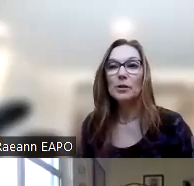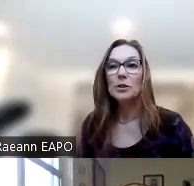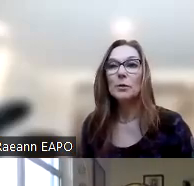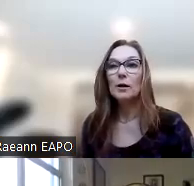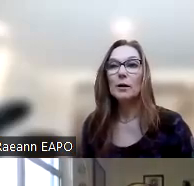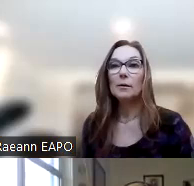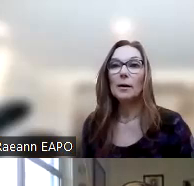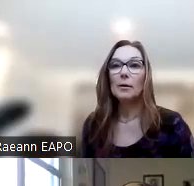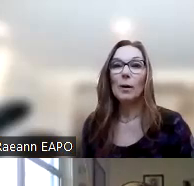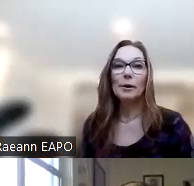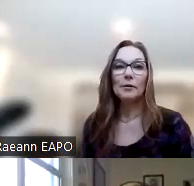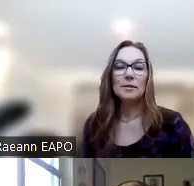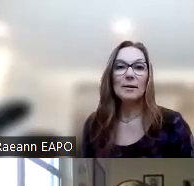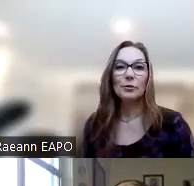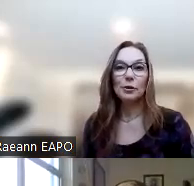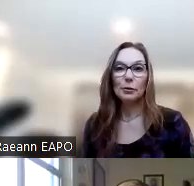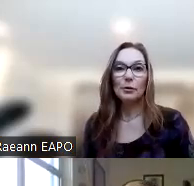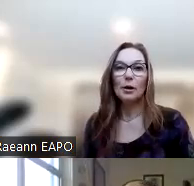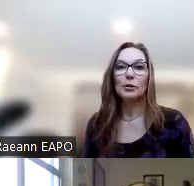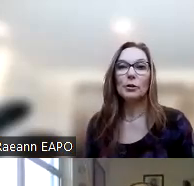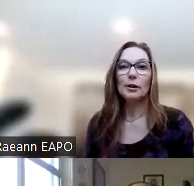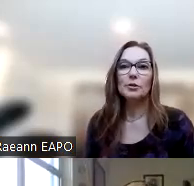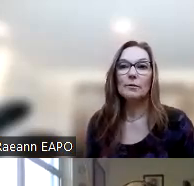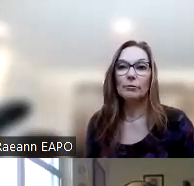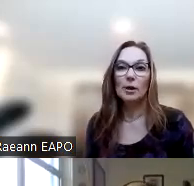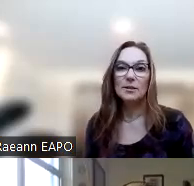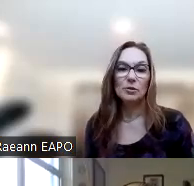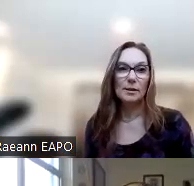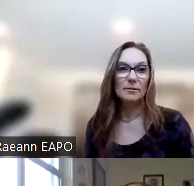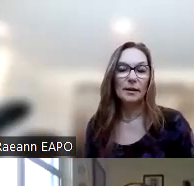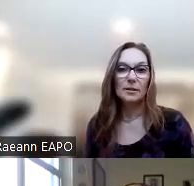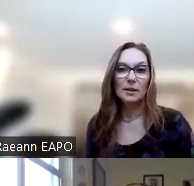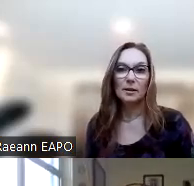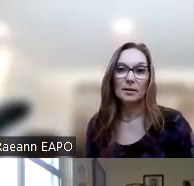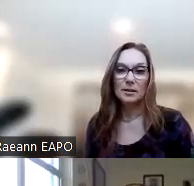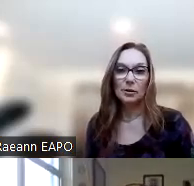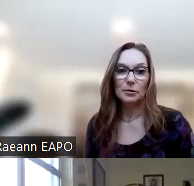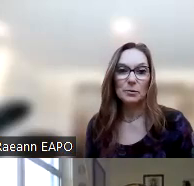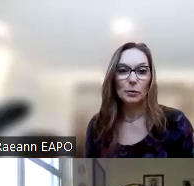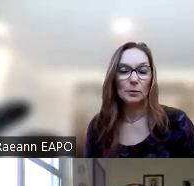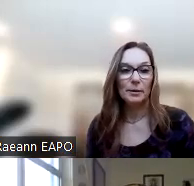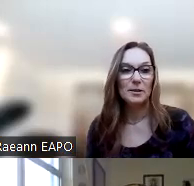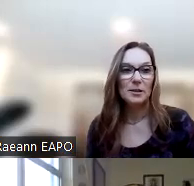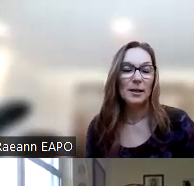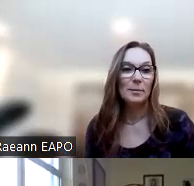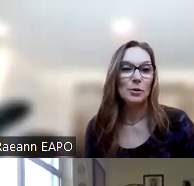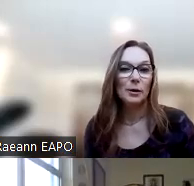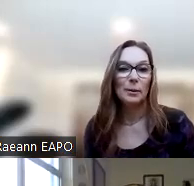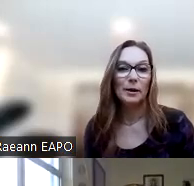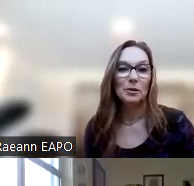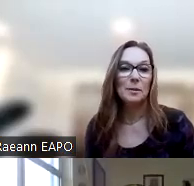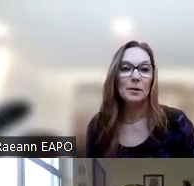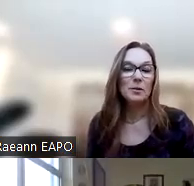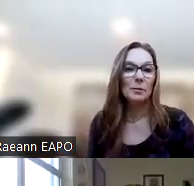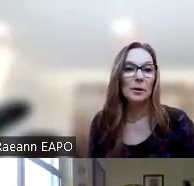So welcome everyone to our webinar this afternoon on current frauds and trends affecting seniors. We're pleased today to be